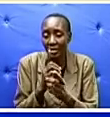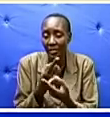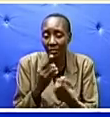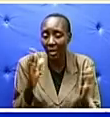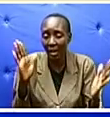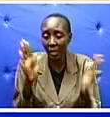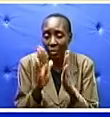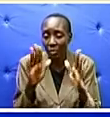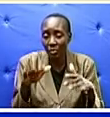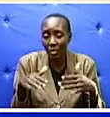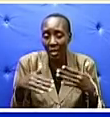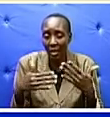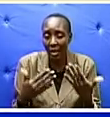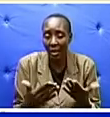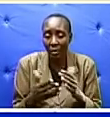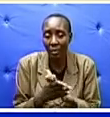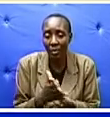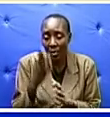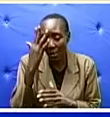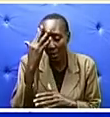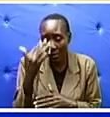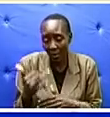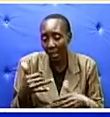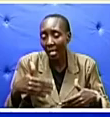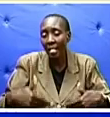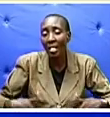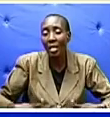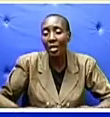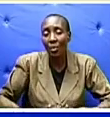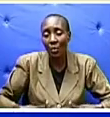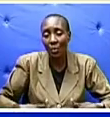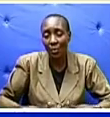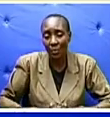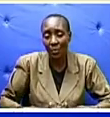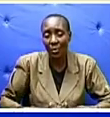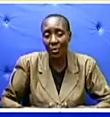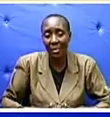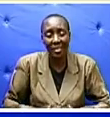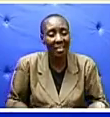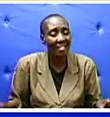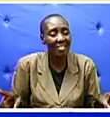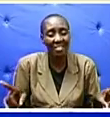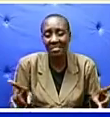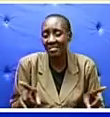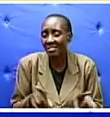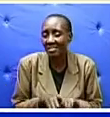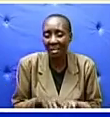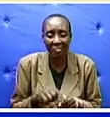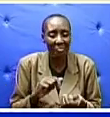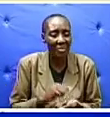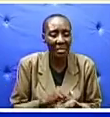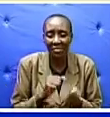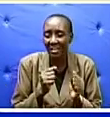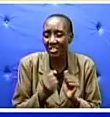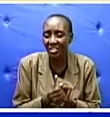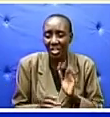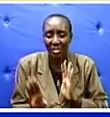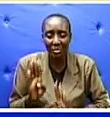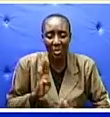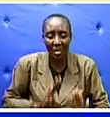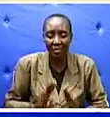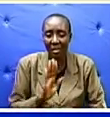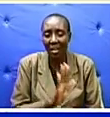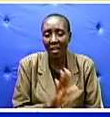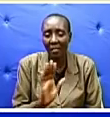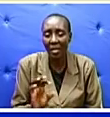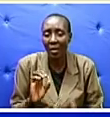it? Because young people are... they're the same. Yeah. They're not changing their ways. I